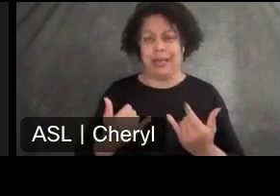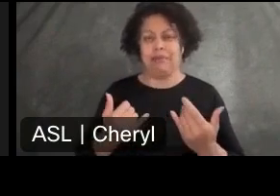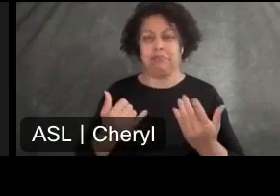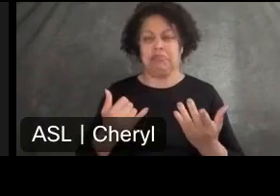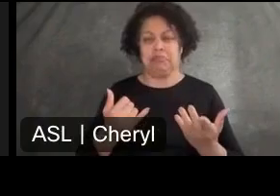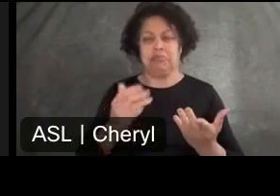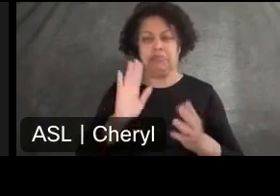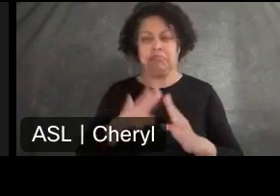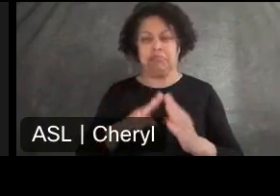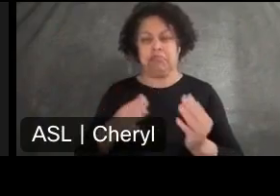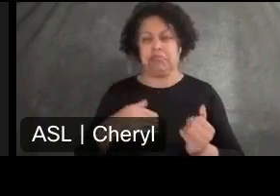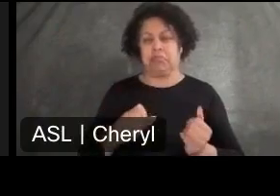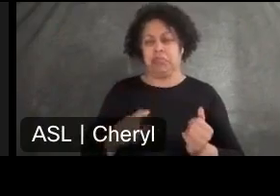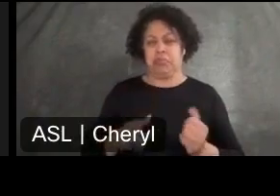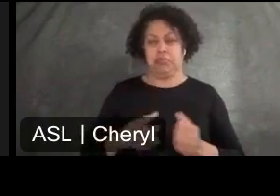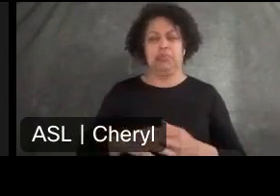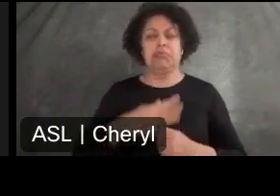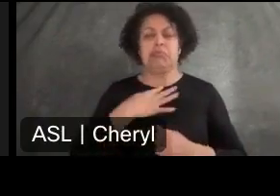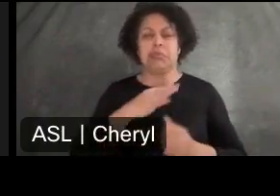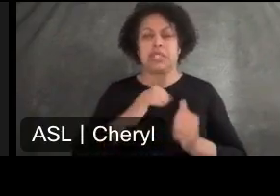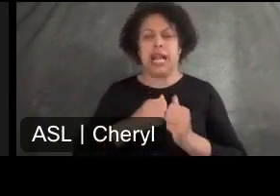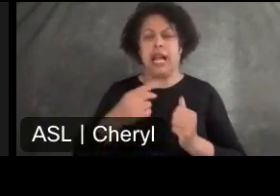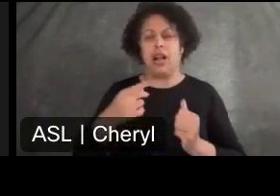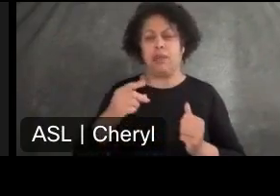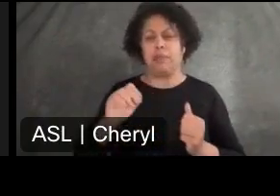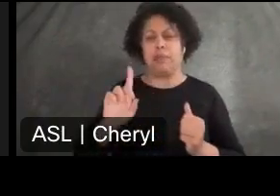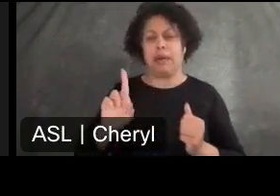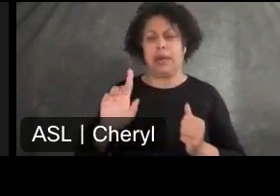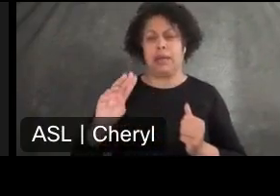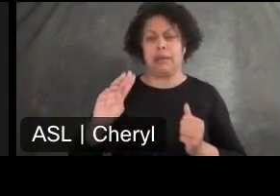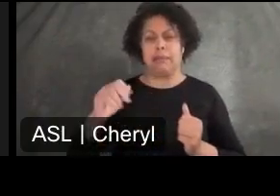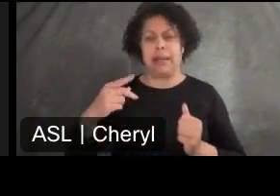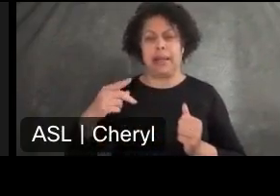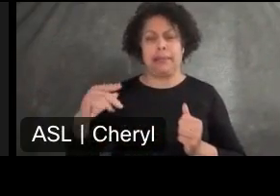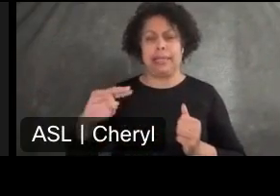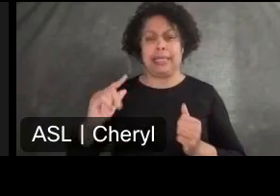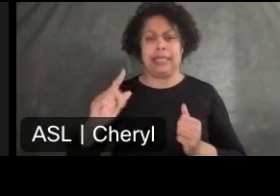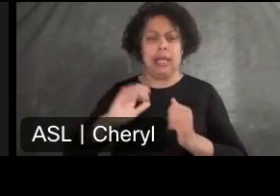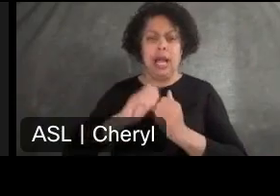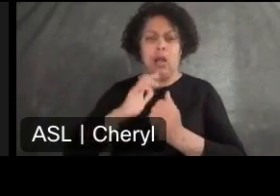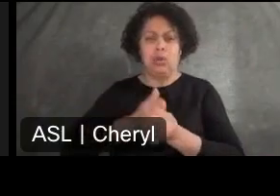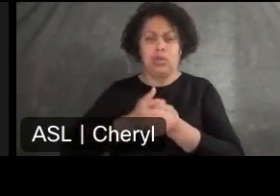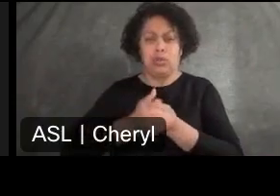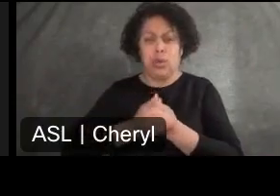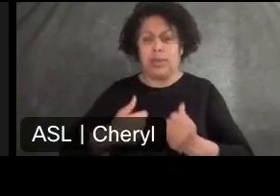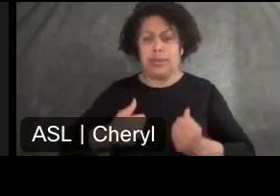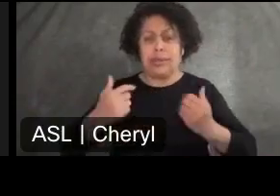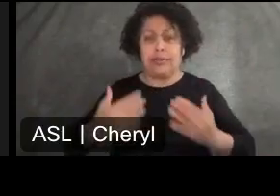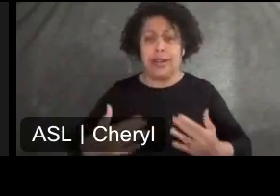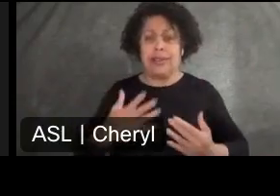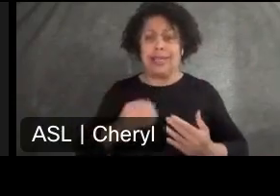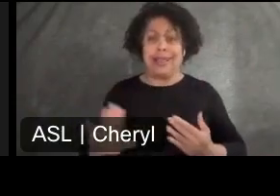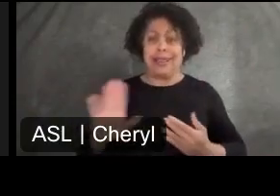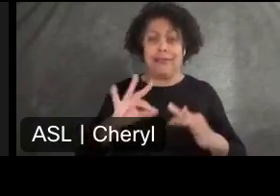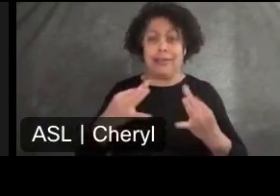ask, how could pod mapping support survivors and their families? So please go